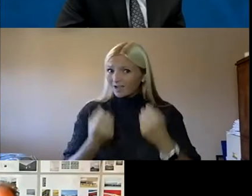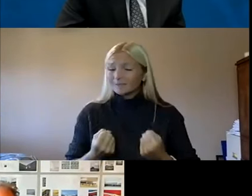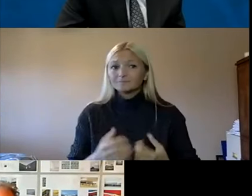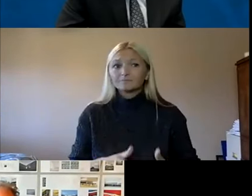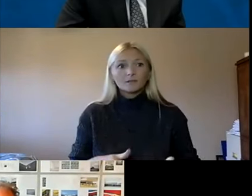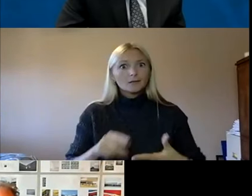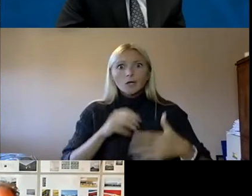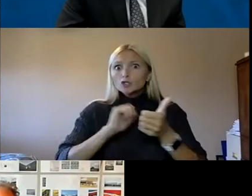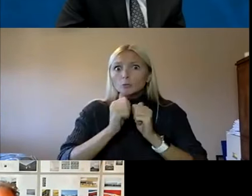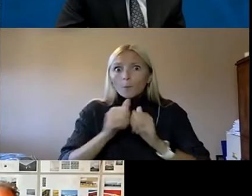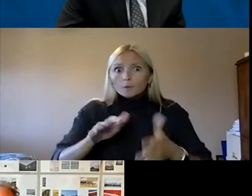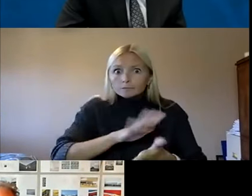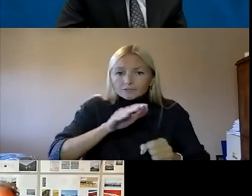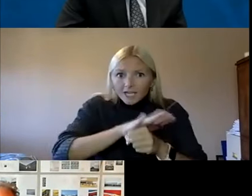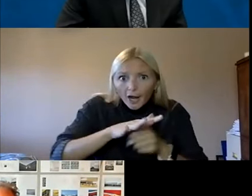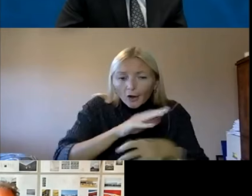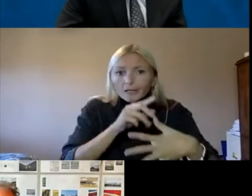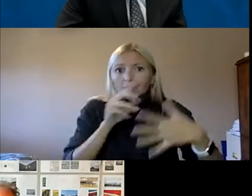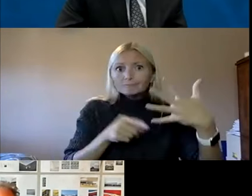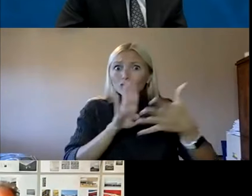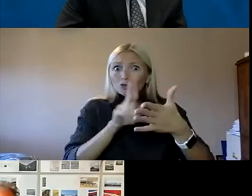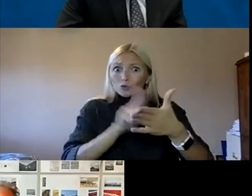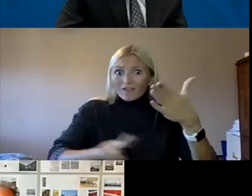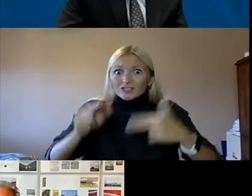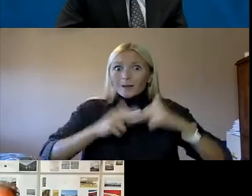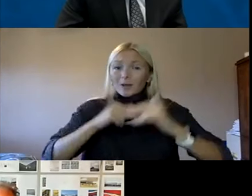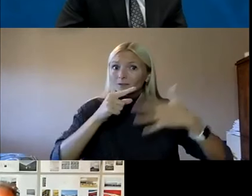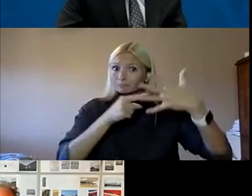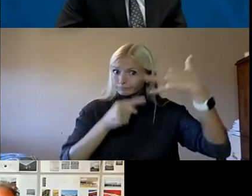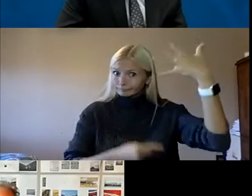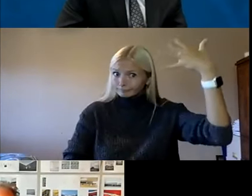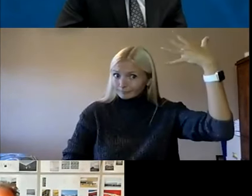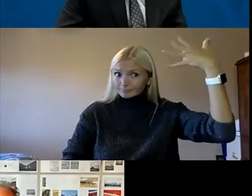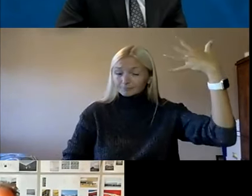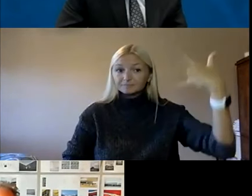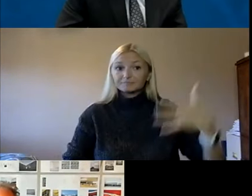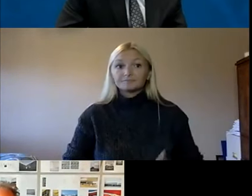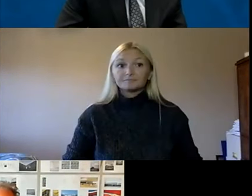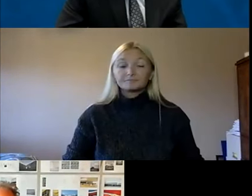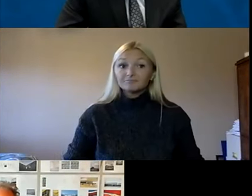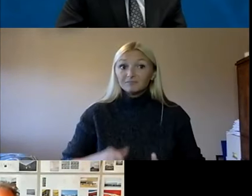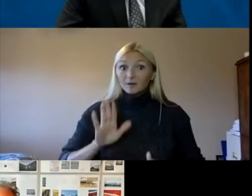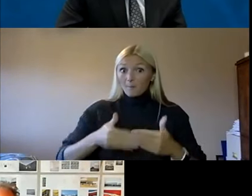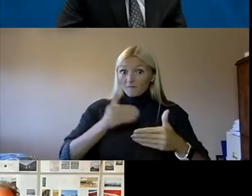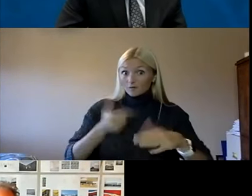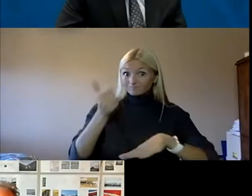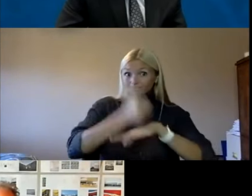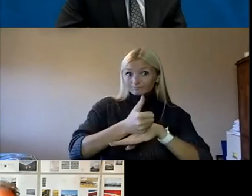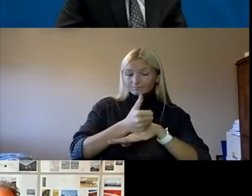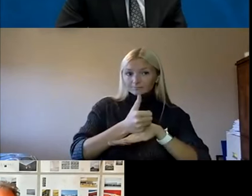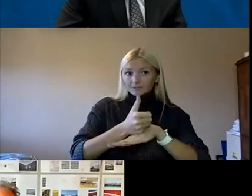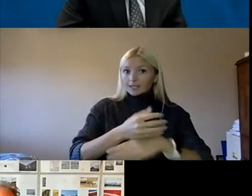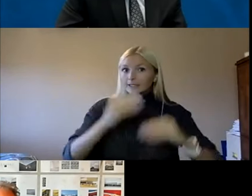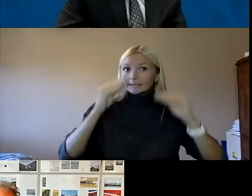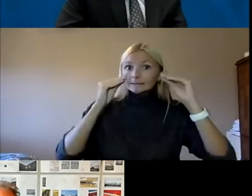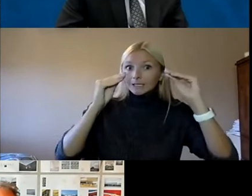sports facilities, university buildings, etc. Parallel to his practice, Dominique has also taught at the School